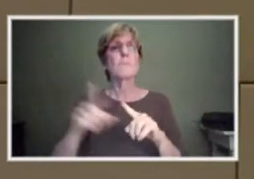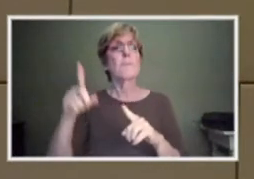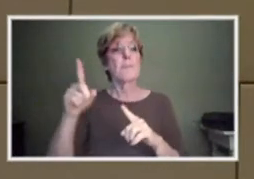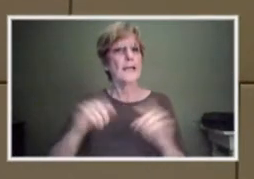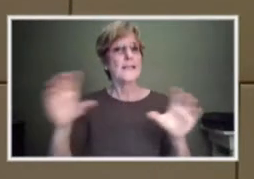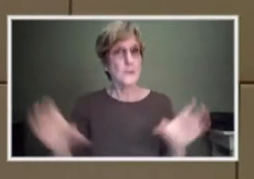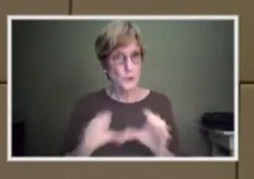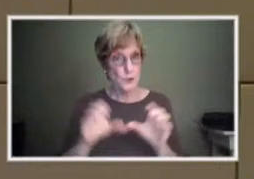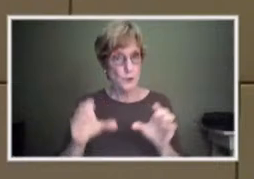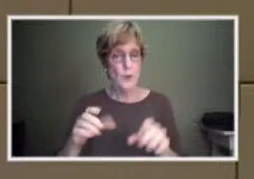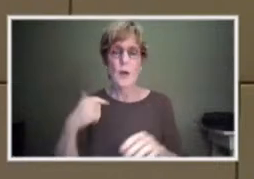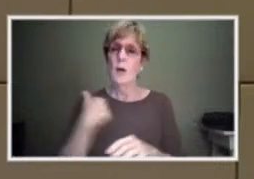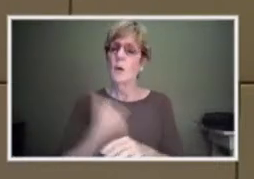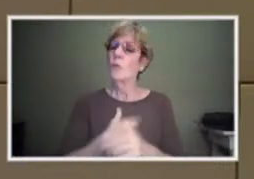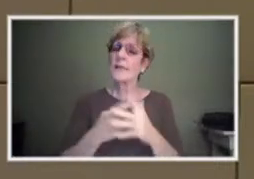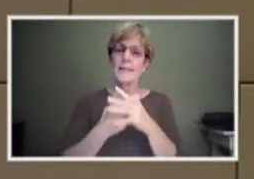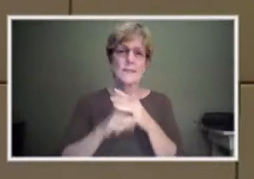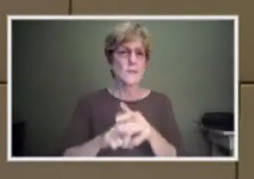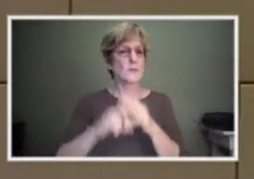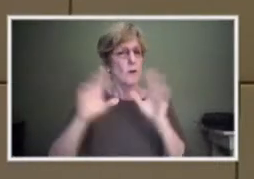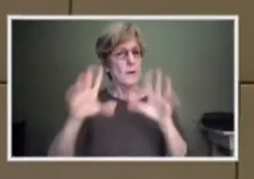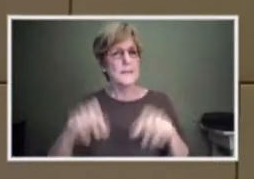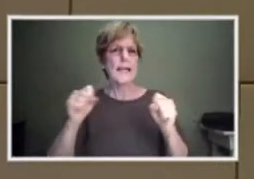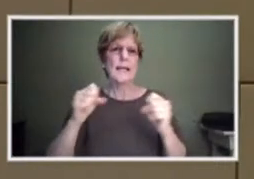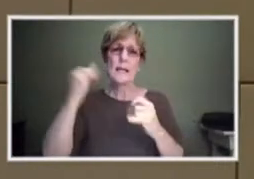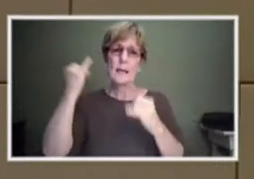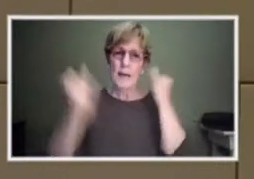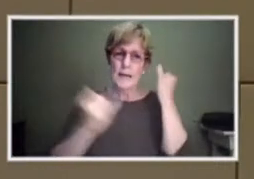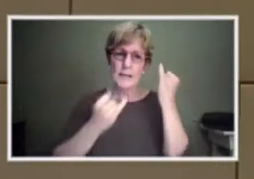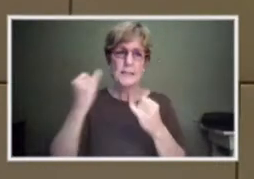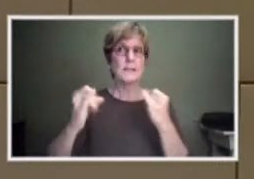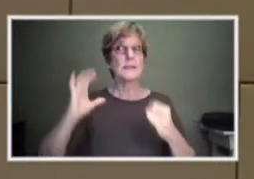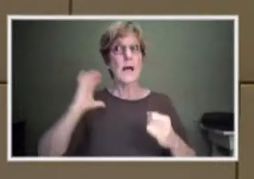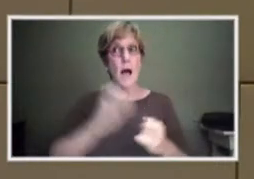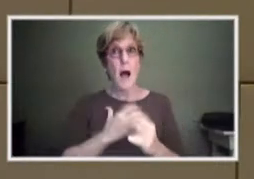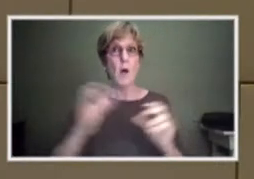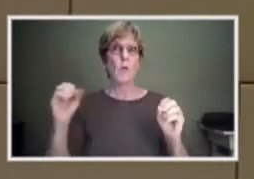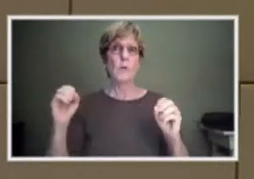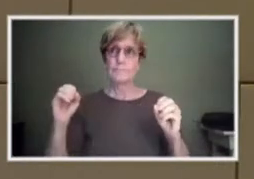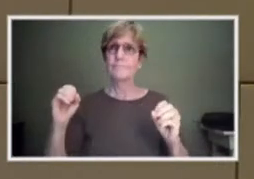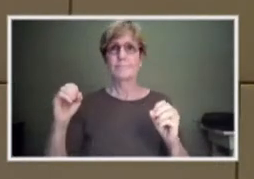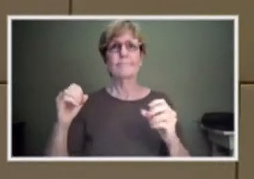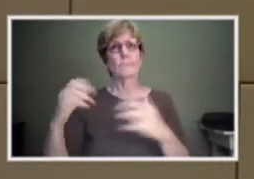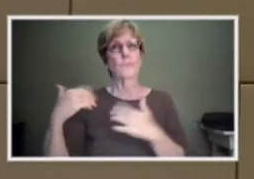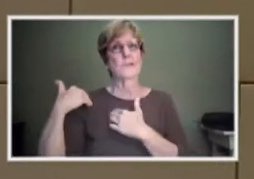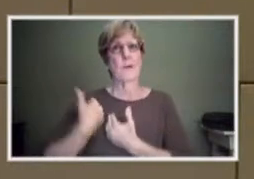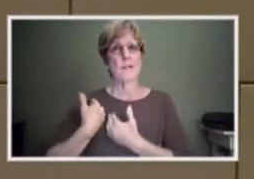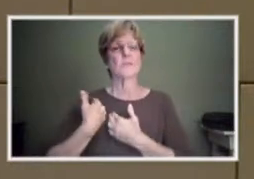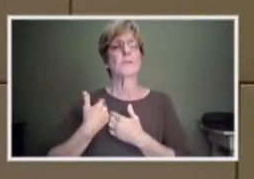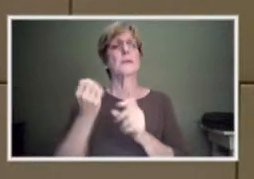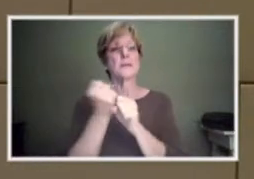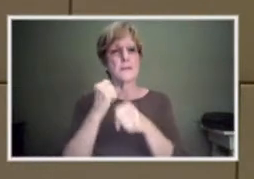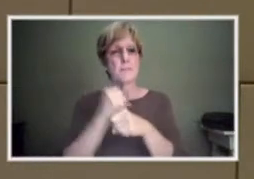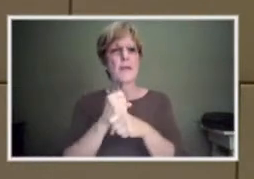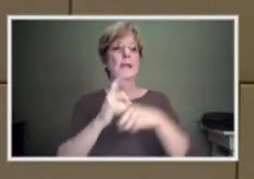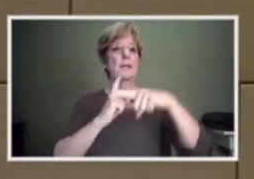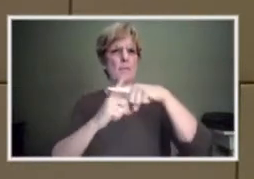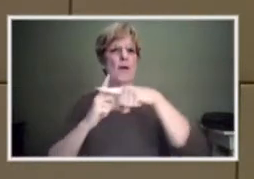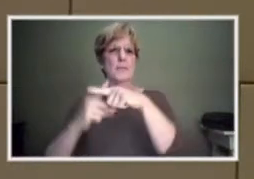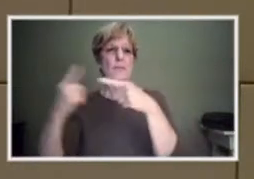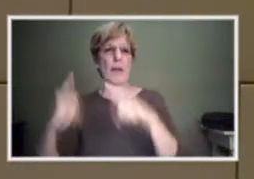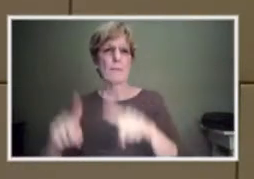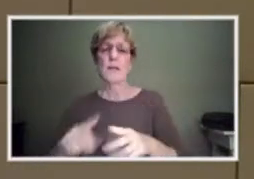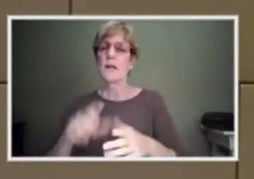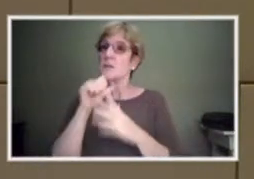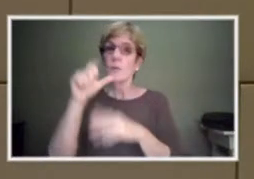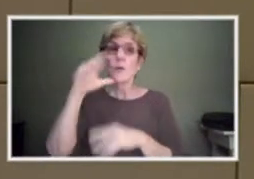need to start stepping up and innovating and doing our part to make these outcomes happen. So I'm hopeful that we don't have another missed opportunity like